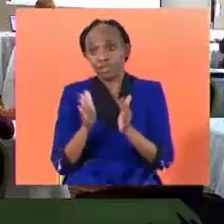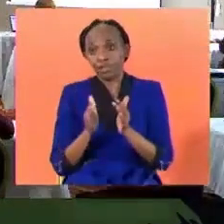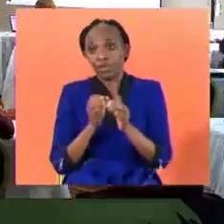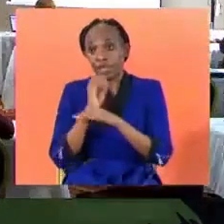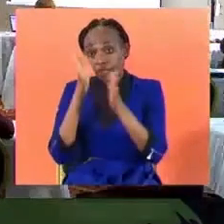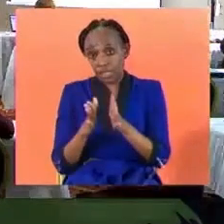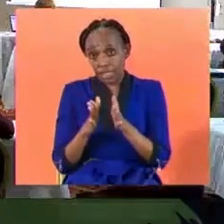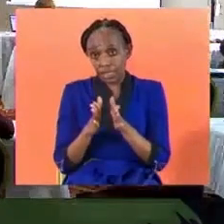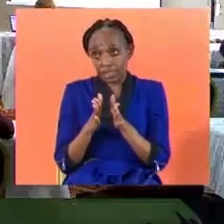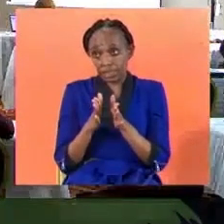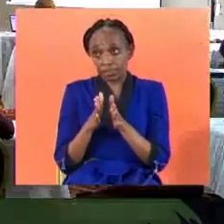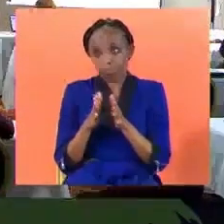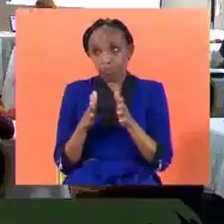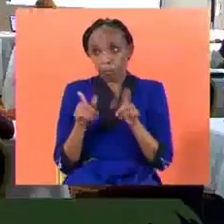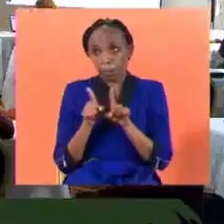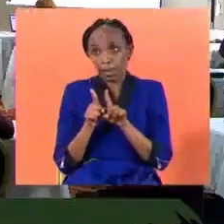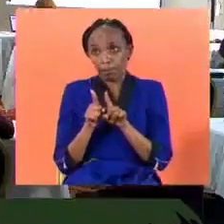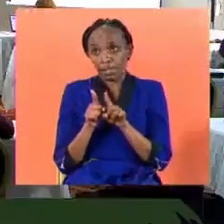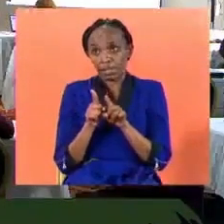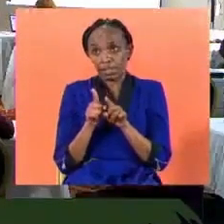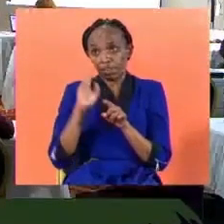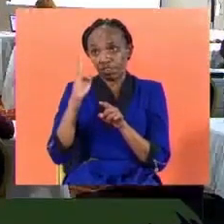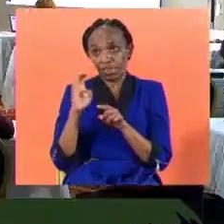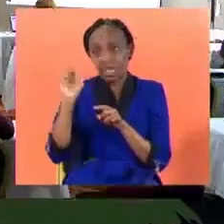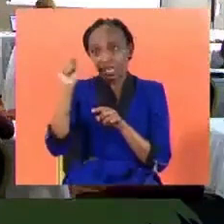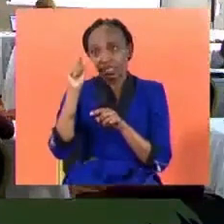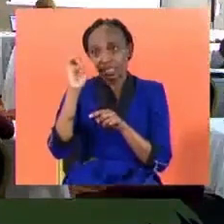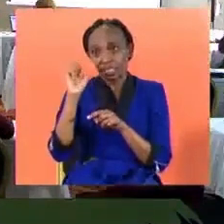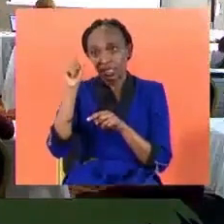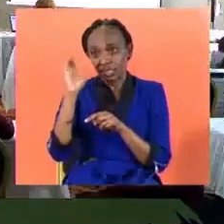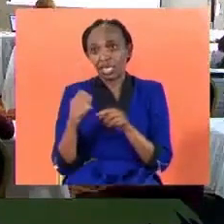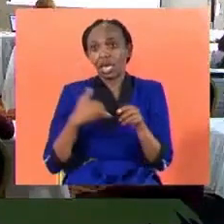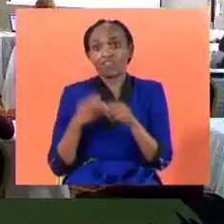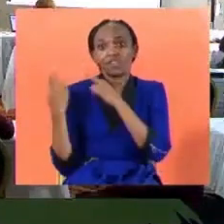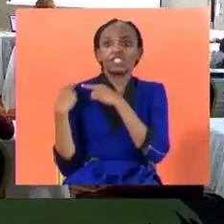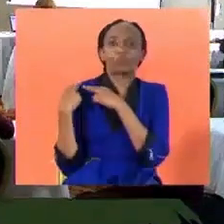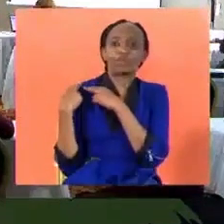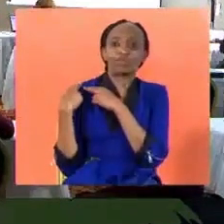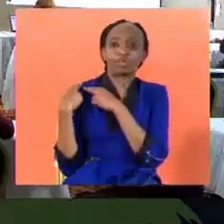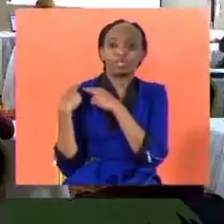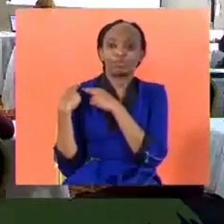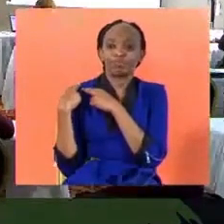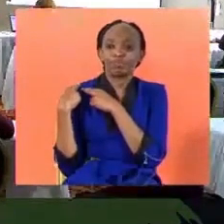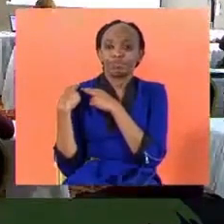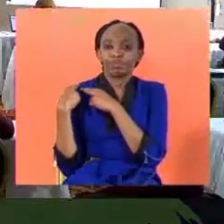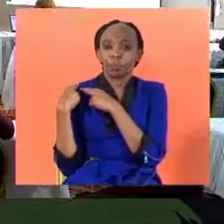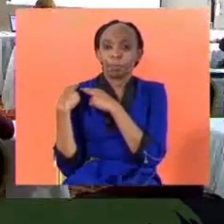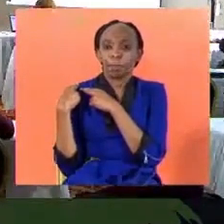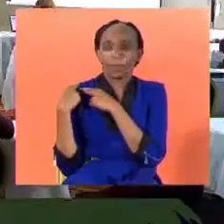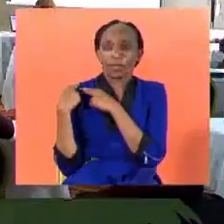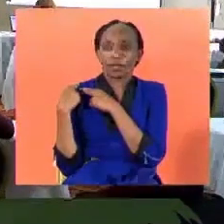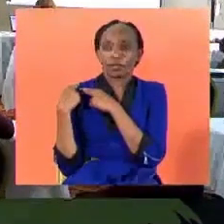journalists, as the fourth estate, have got the responsibility to be away from